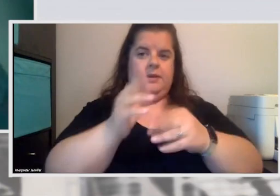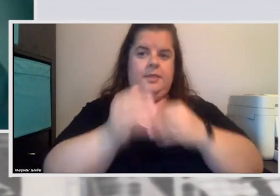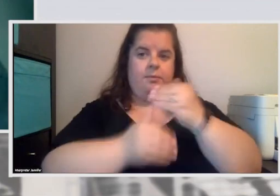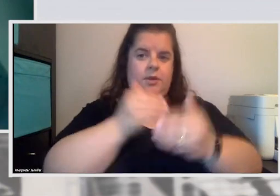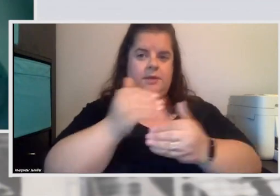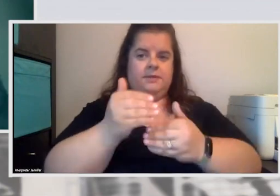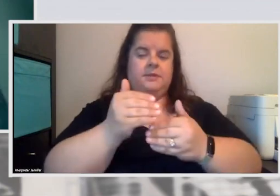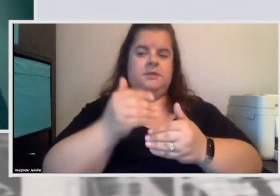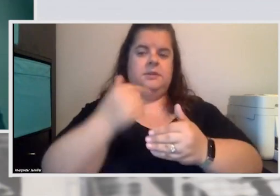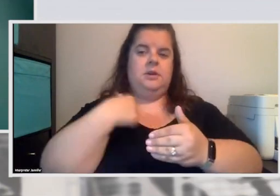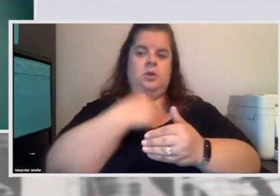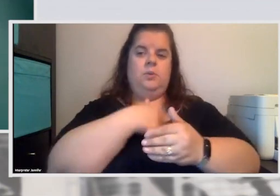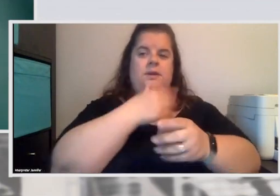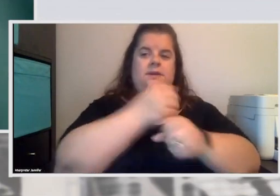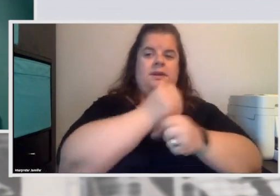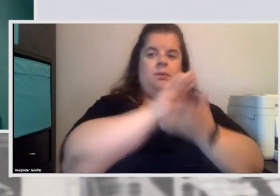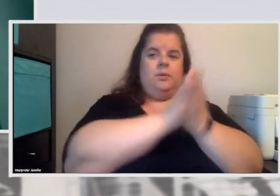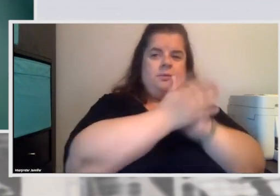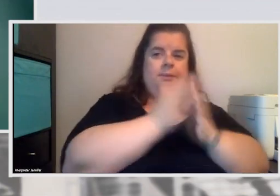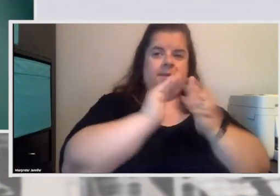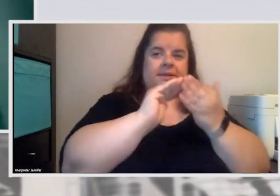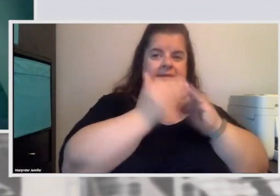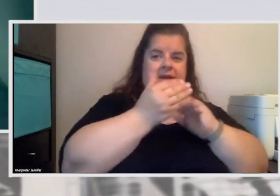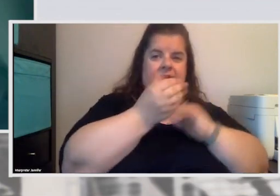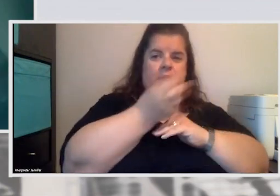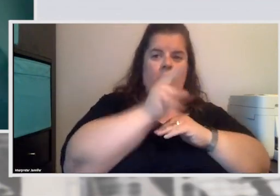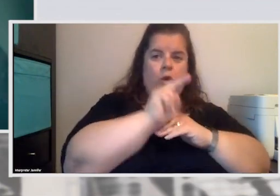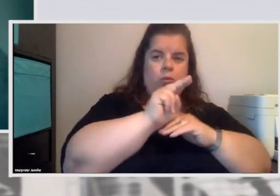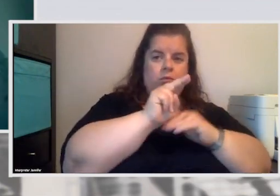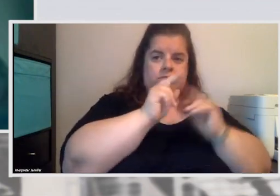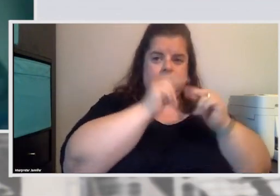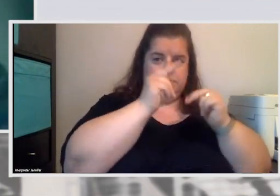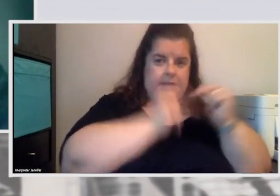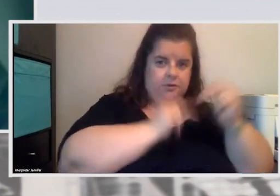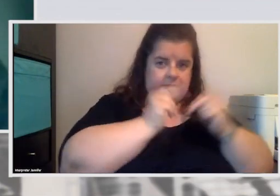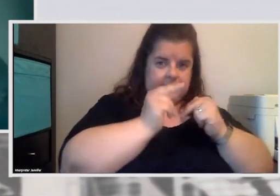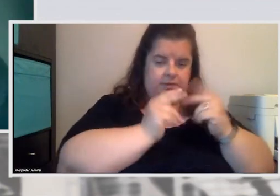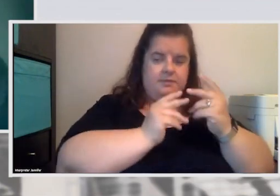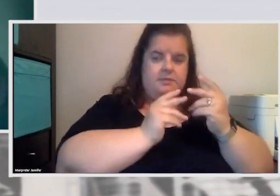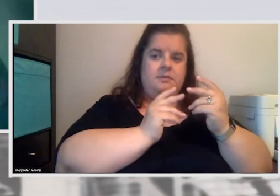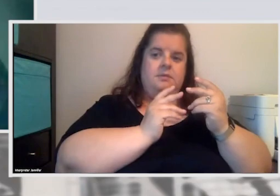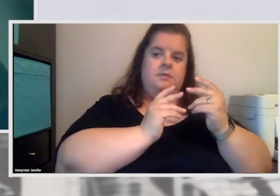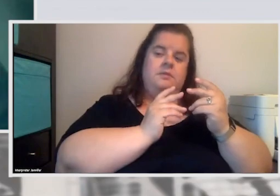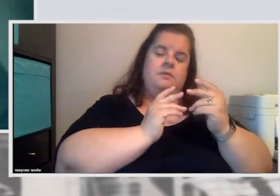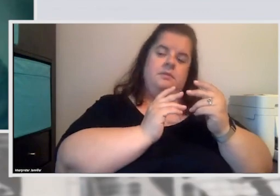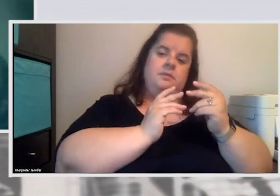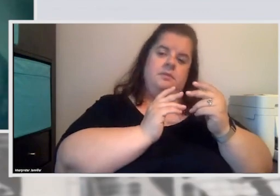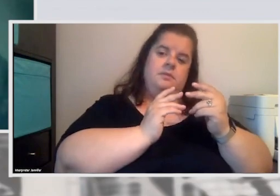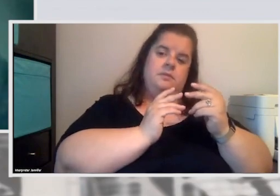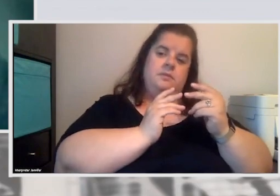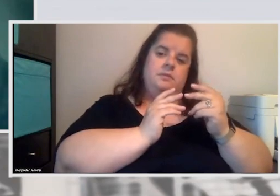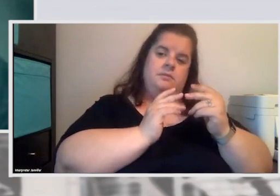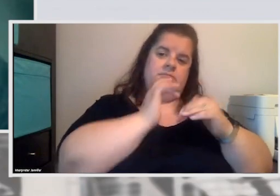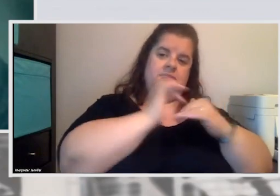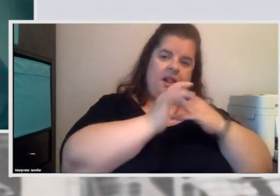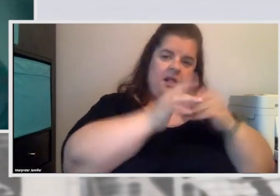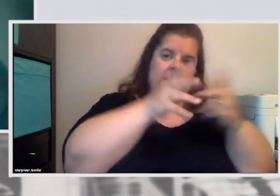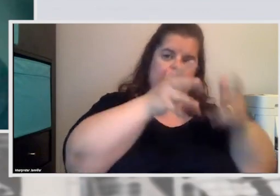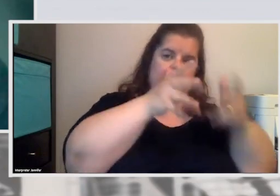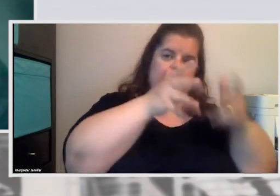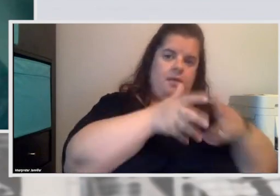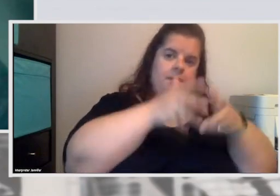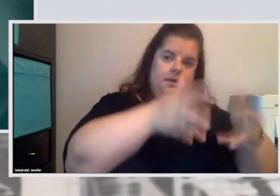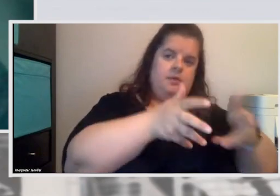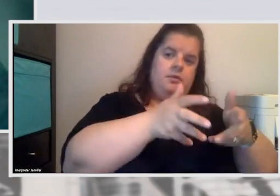has become a city-owned property, which typically means that it is vacant, abandoned, and in